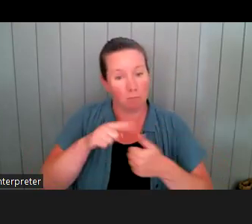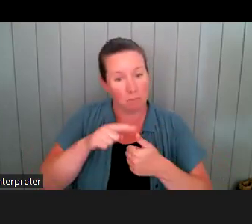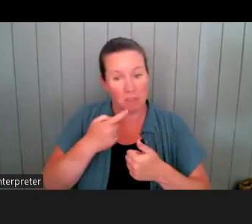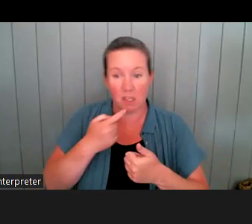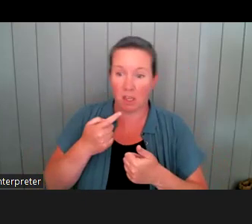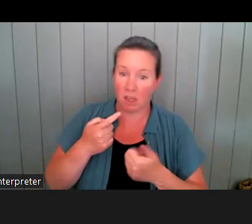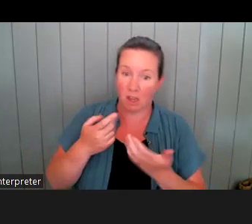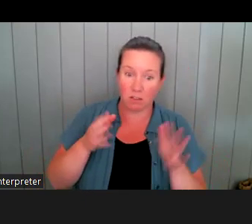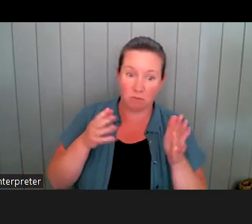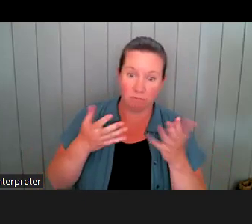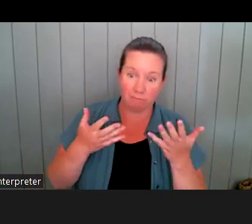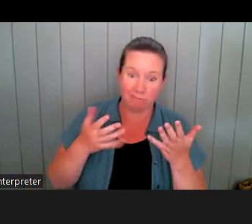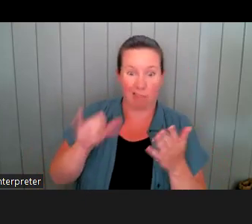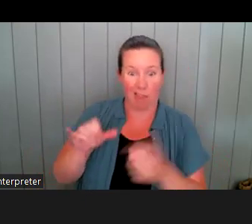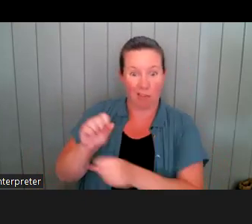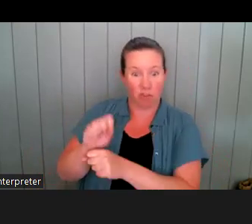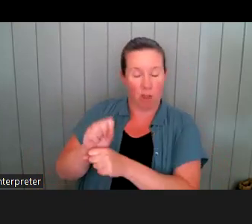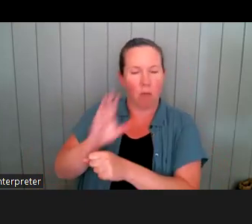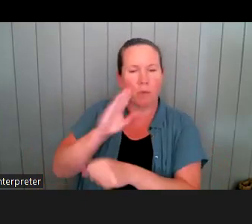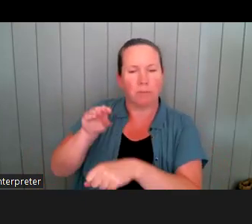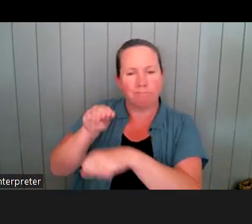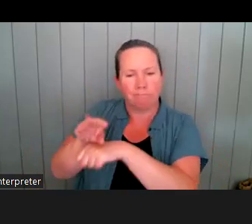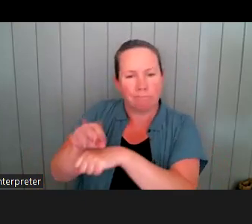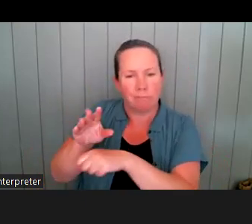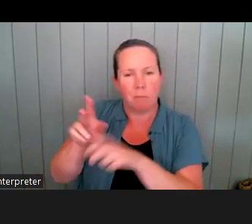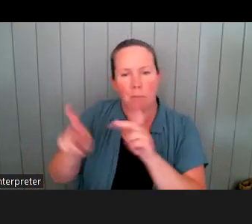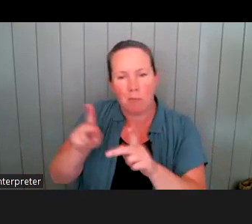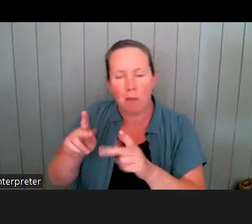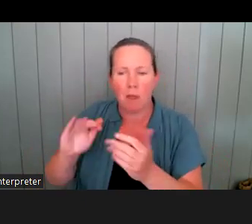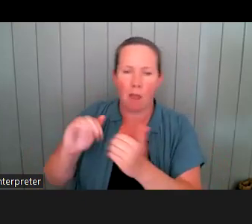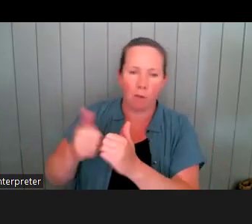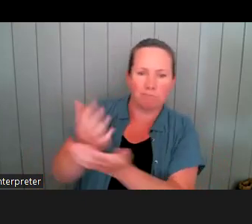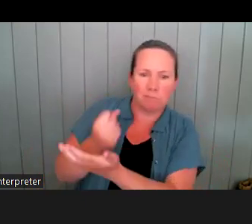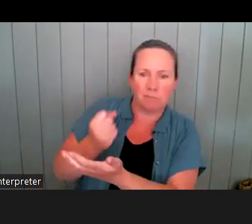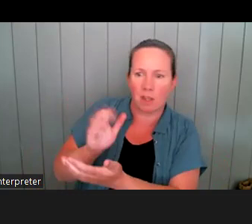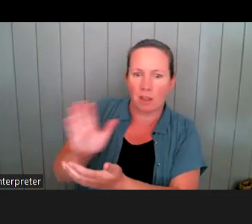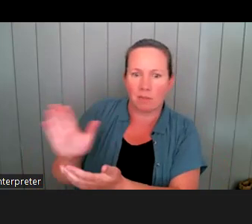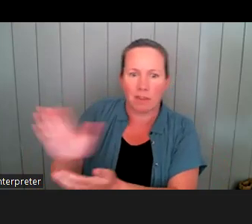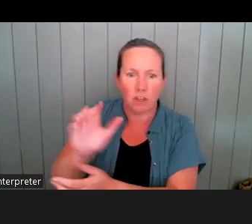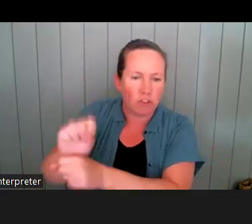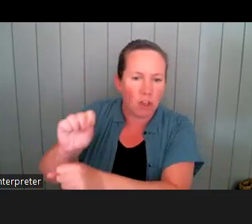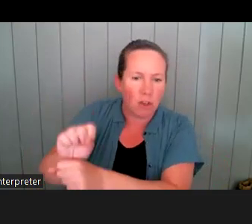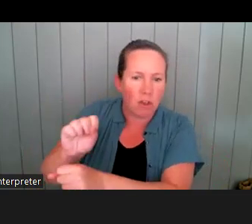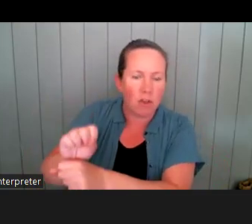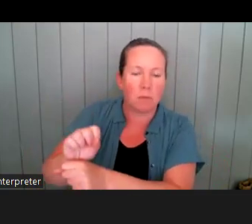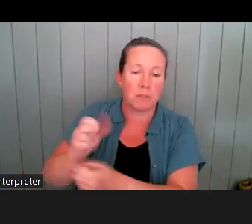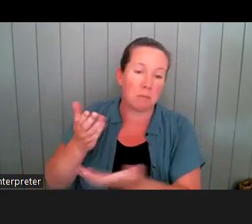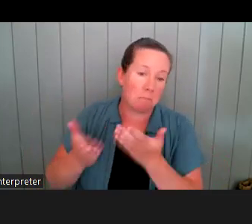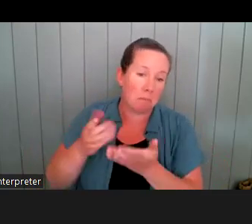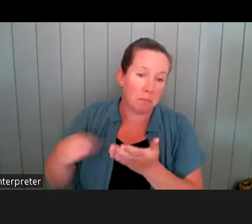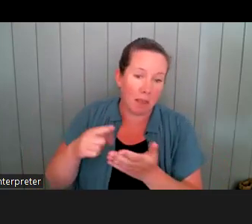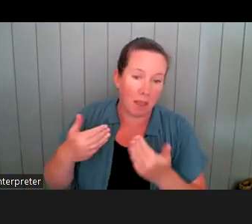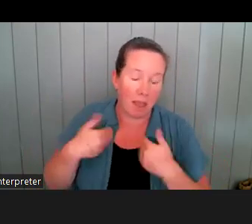to maximize the independence and employability of persons coping with personal, social, and